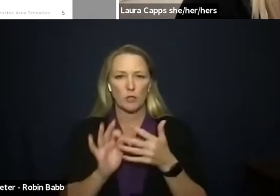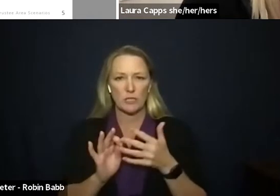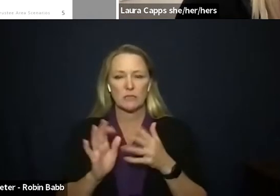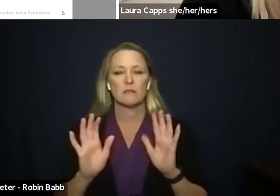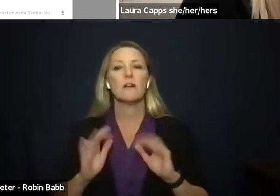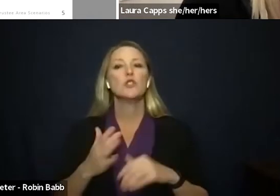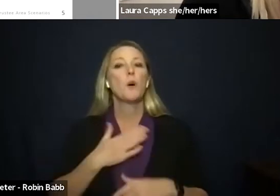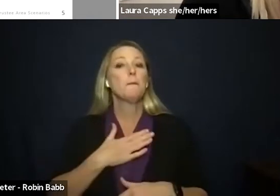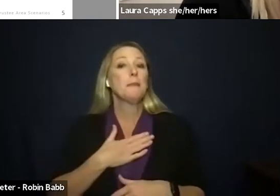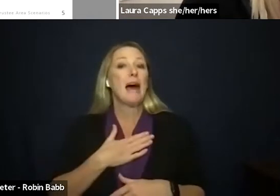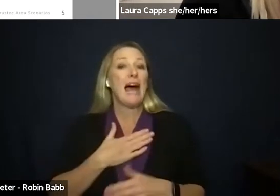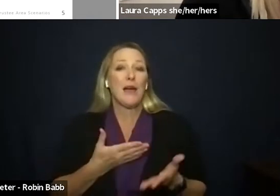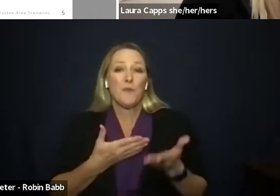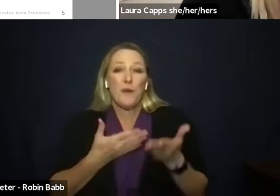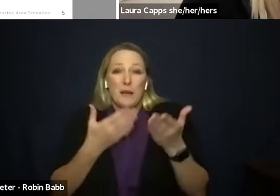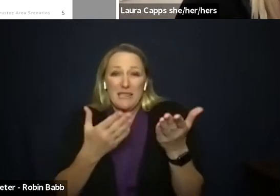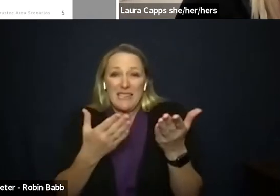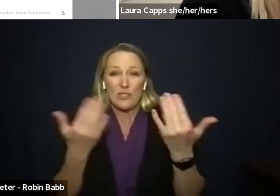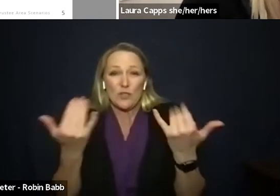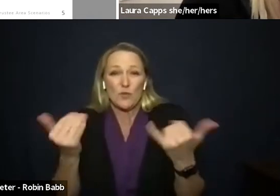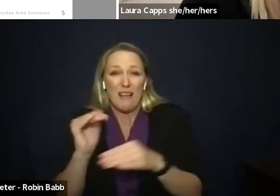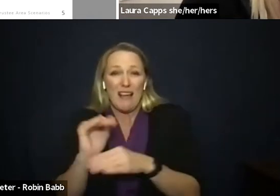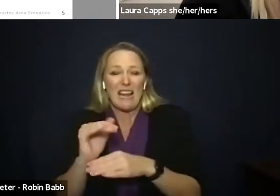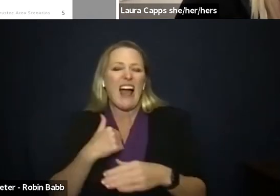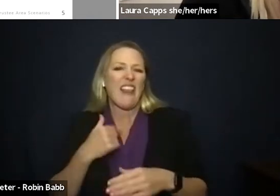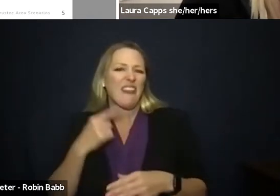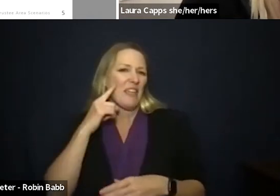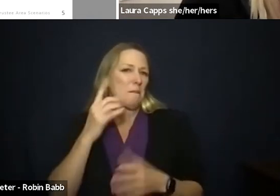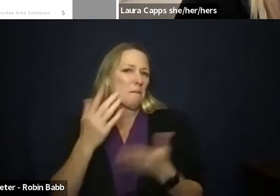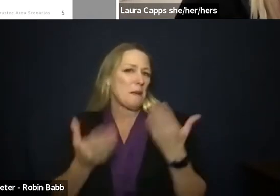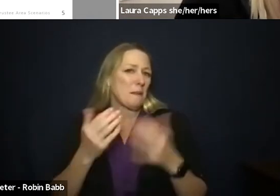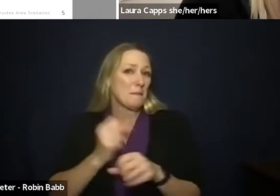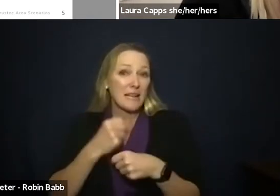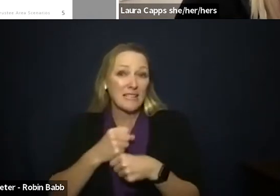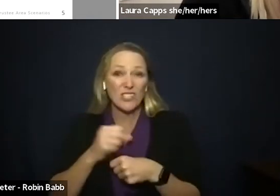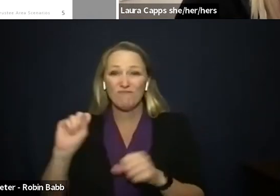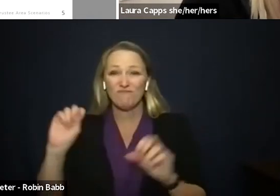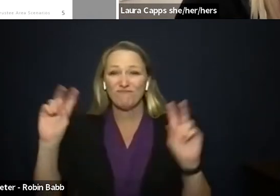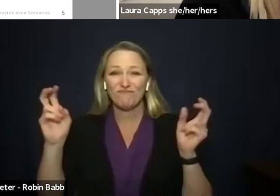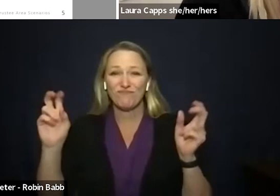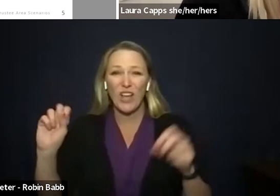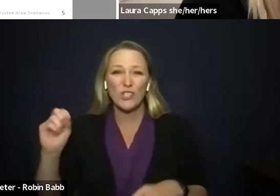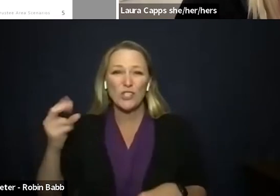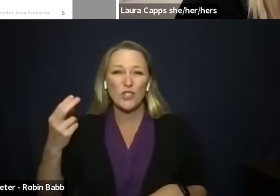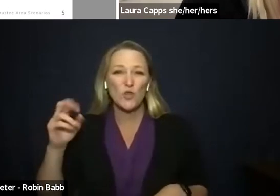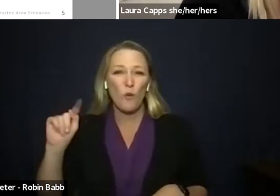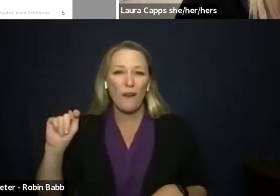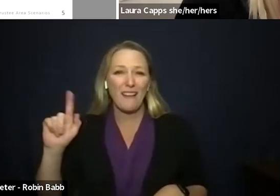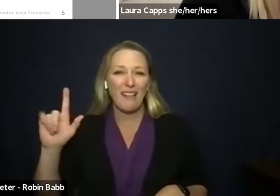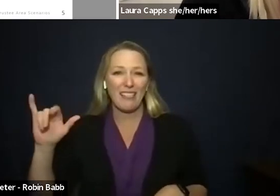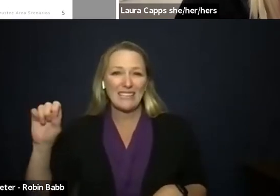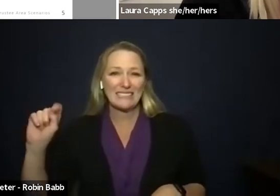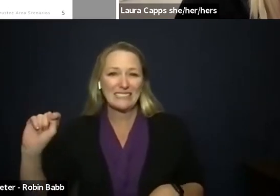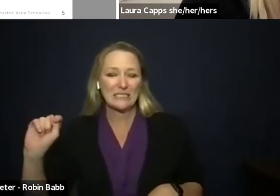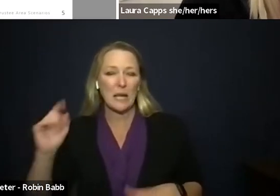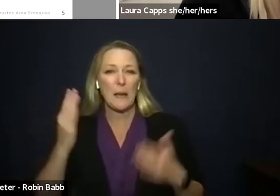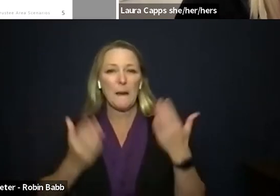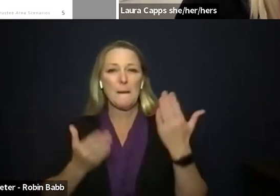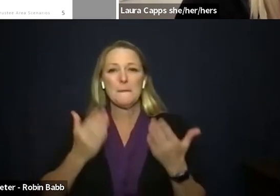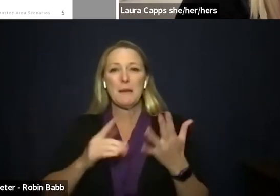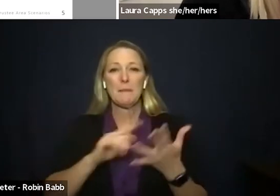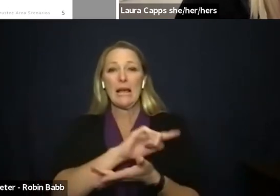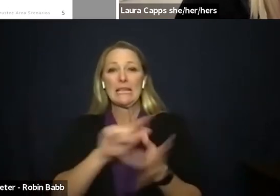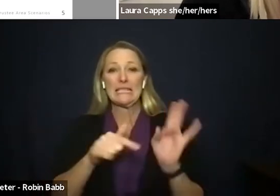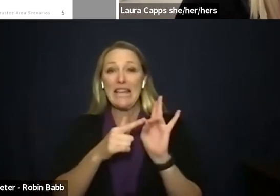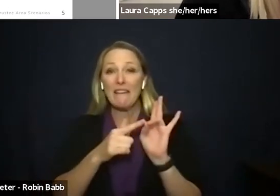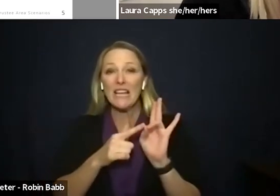forth at least for consideration tonight was to create the short list if you will and that could be two three it could be all of them